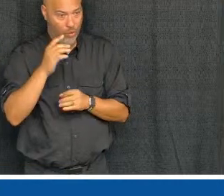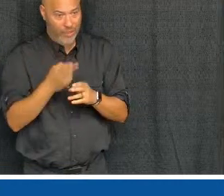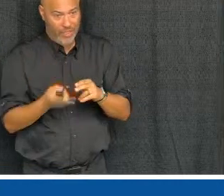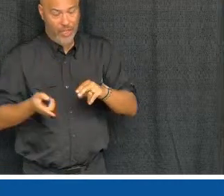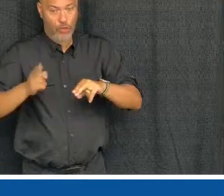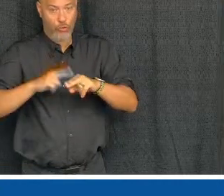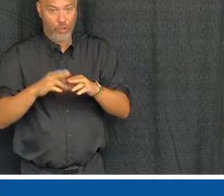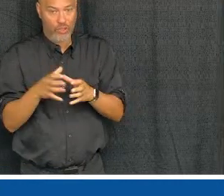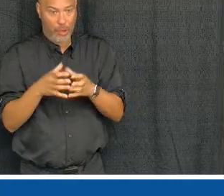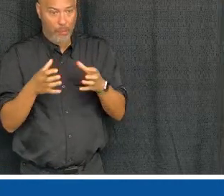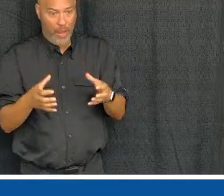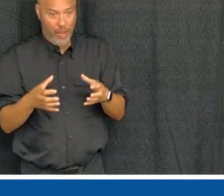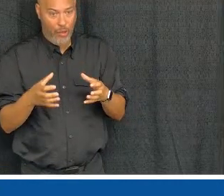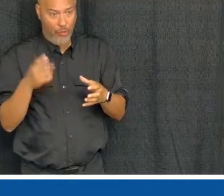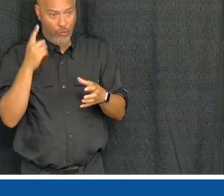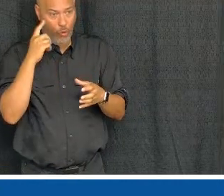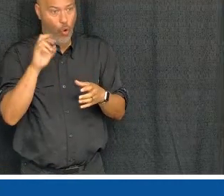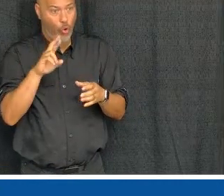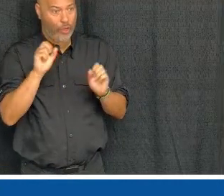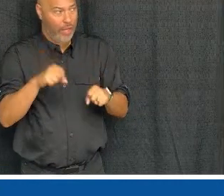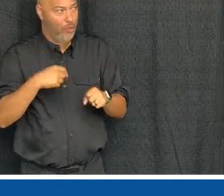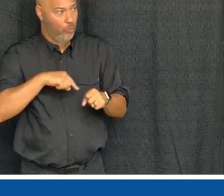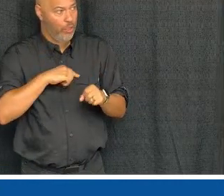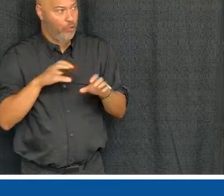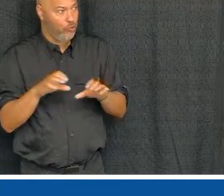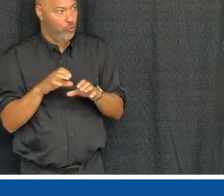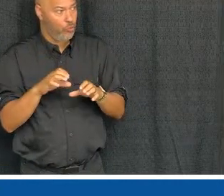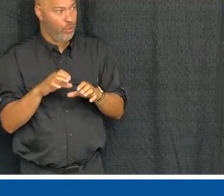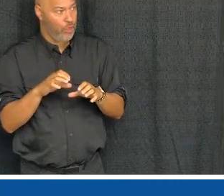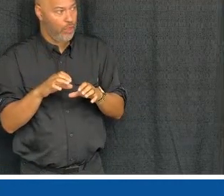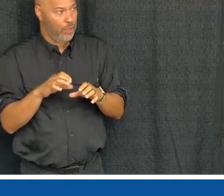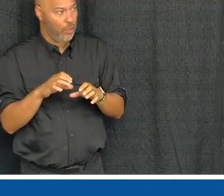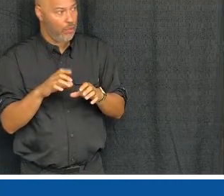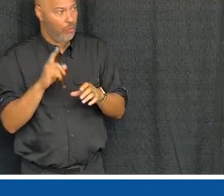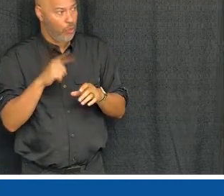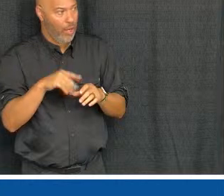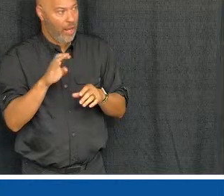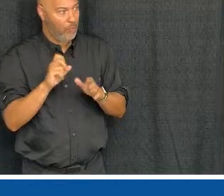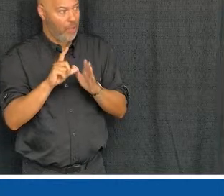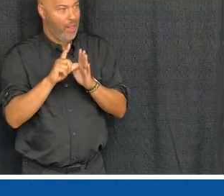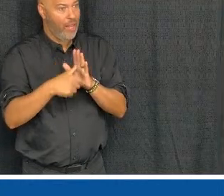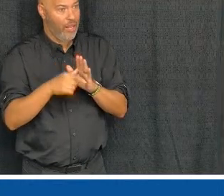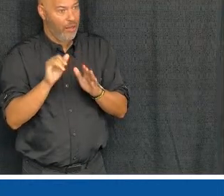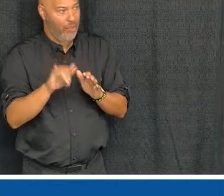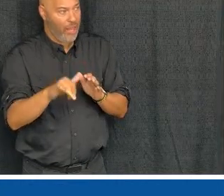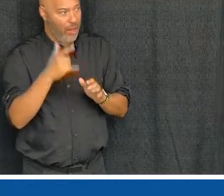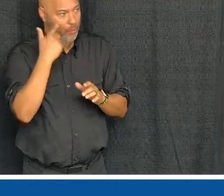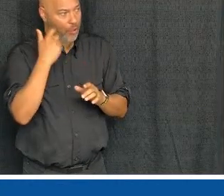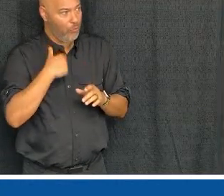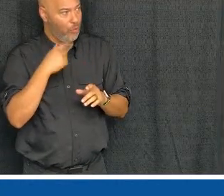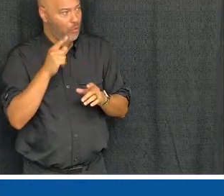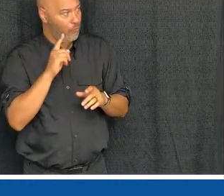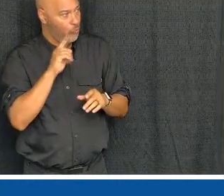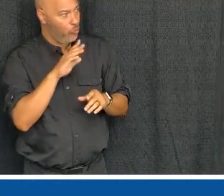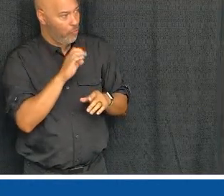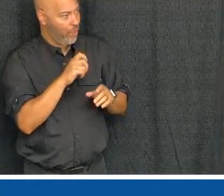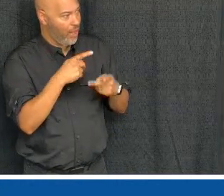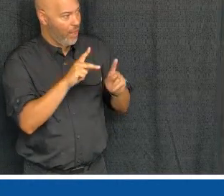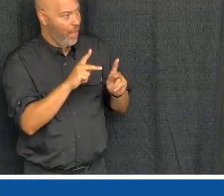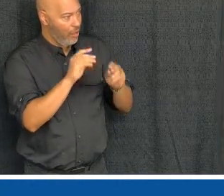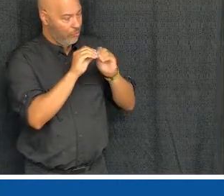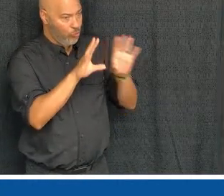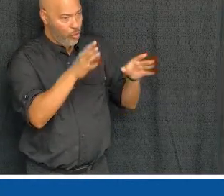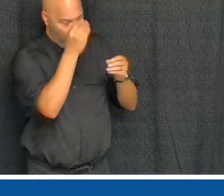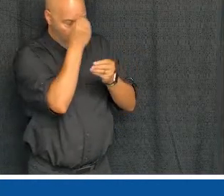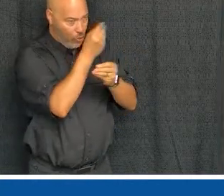increased amount, or could we actually do it then? Would it have to be later than that? Because would she be allowed to put out the